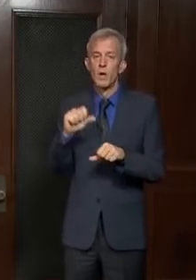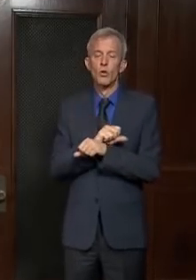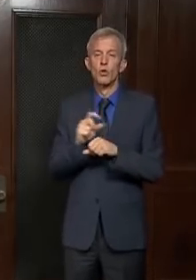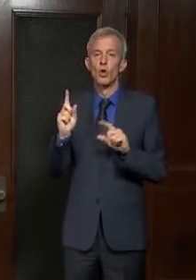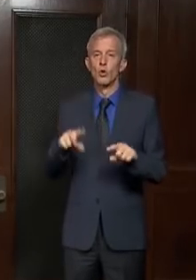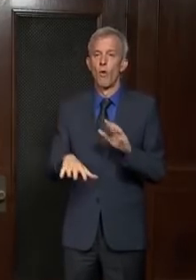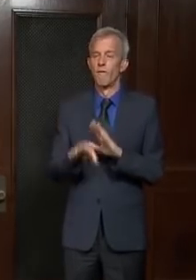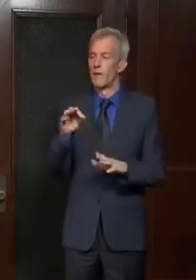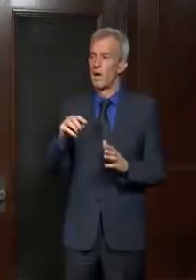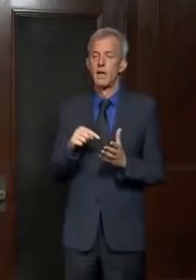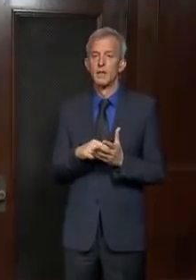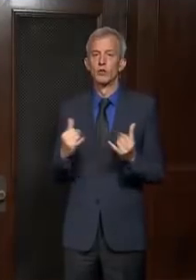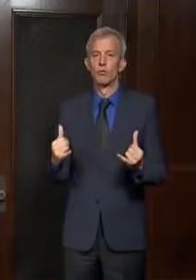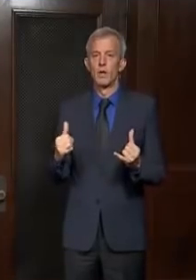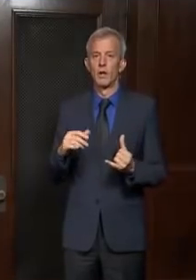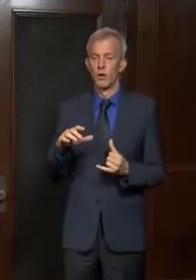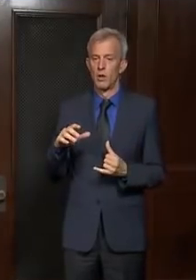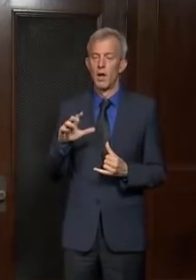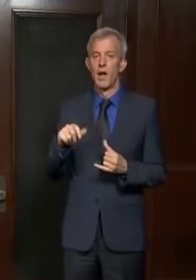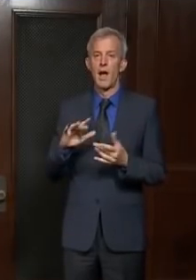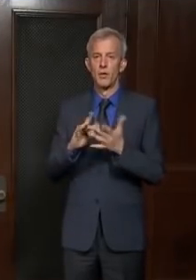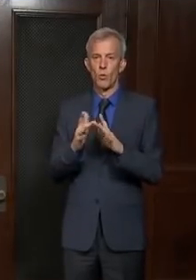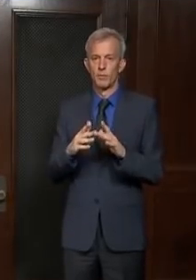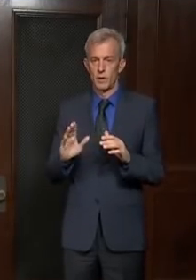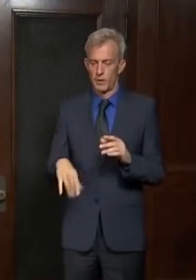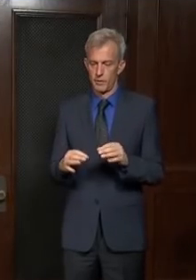this right now at